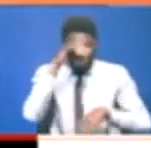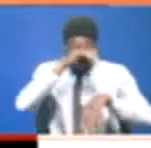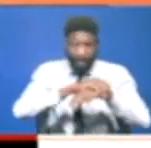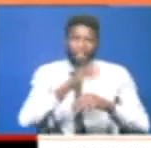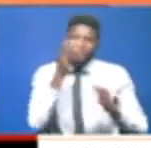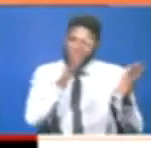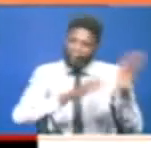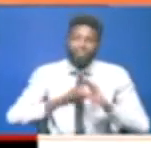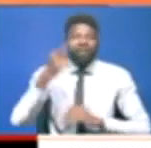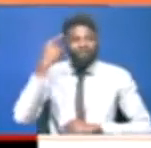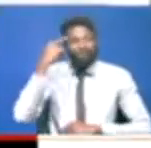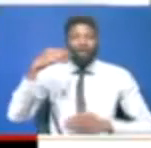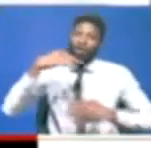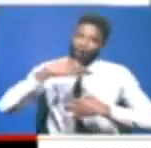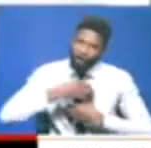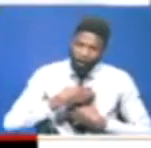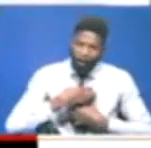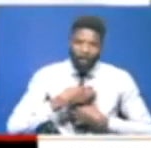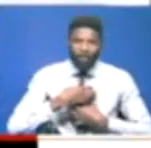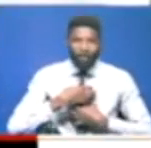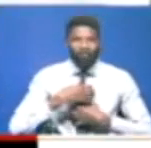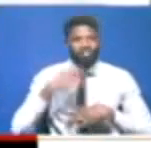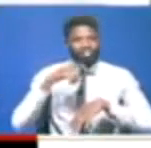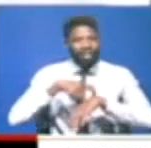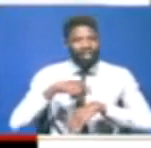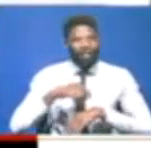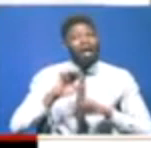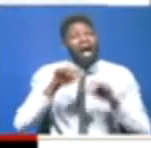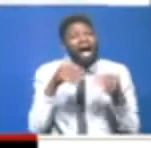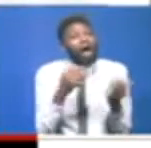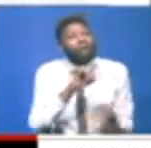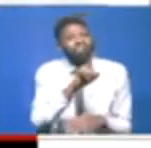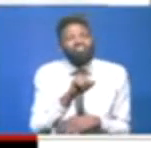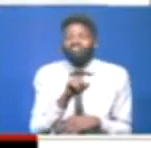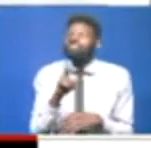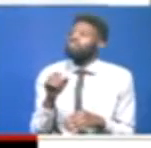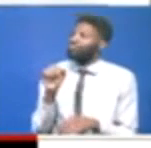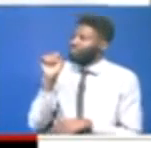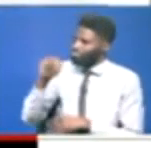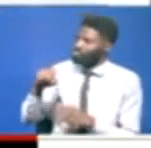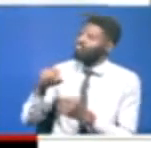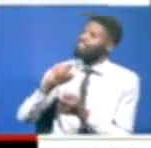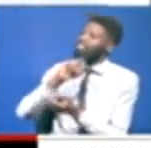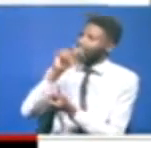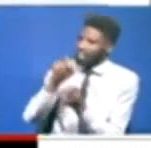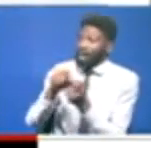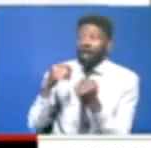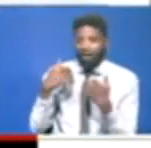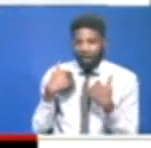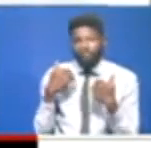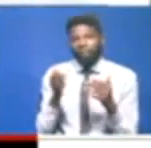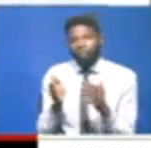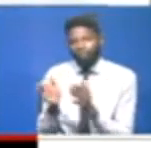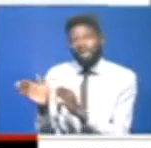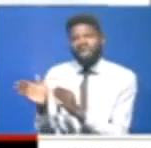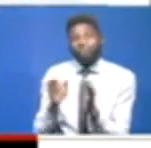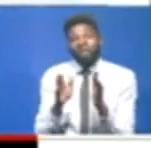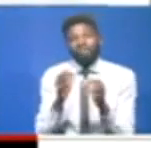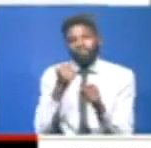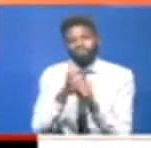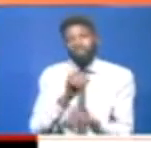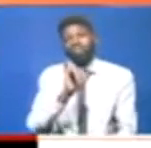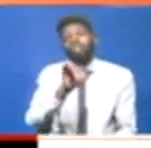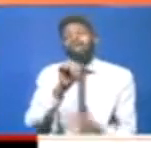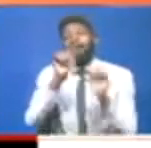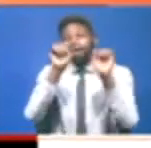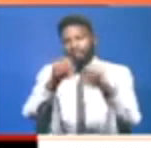do that? Now, there are ways in which you can do that. One, currently the employers have their